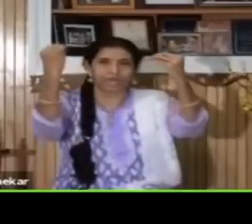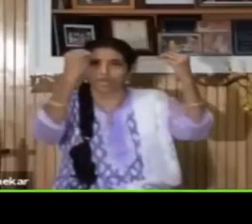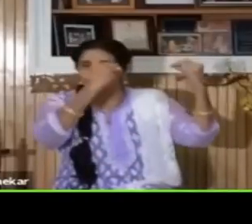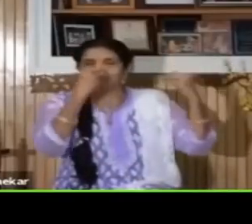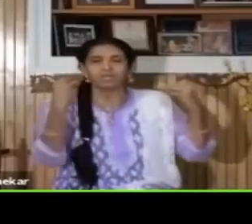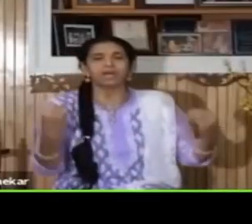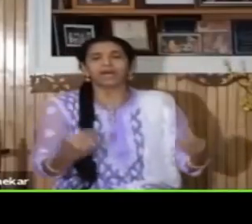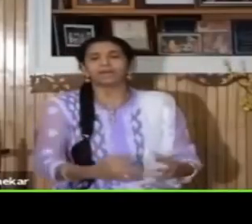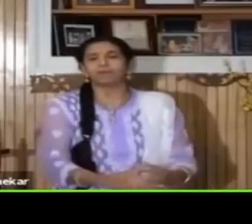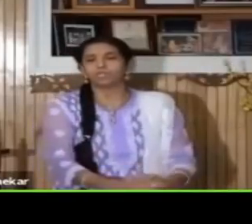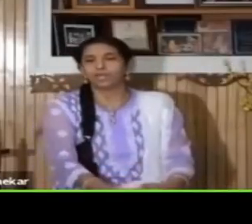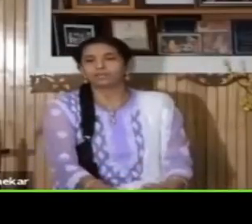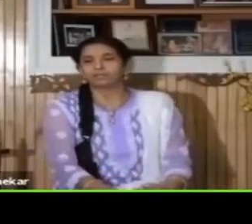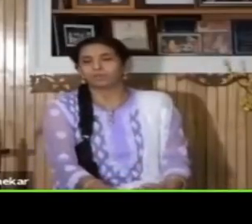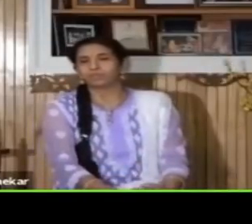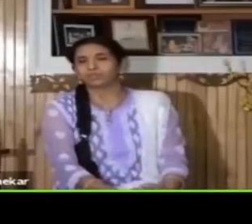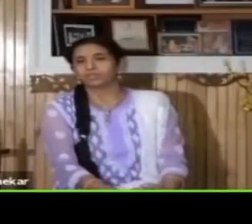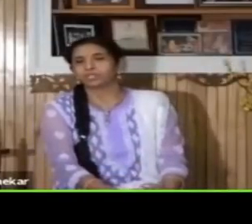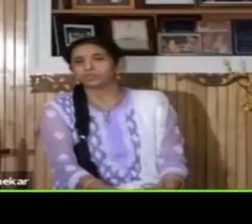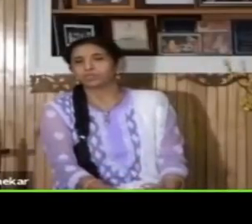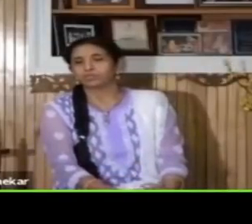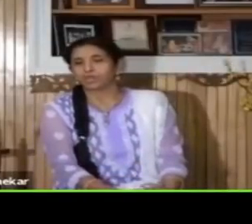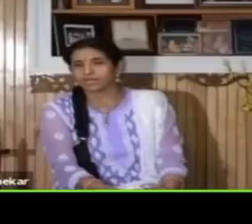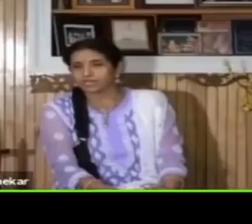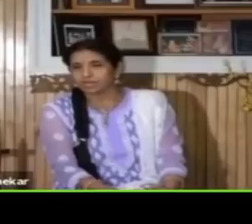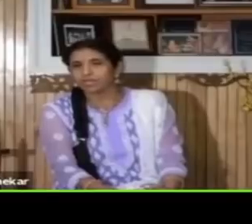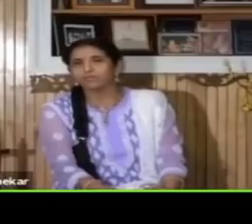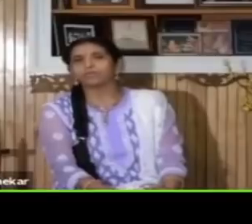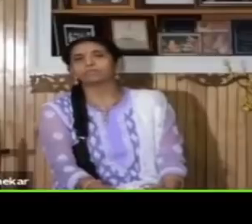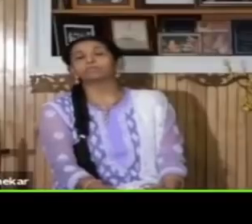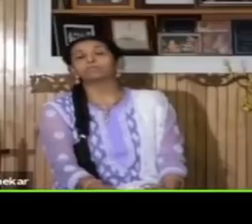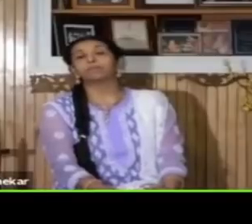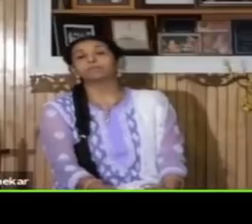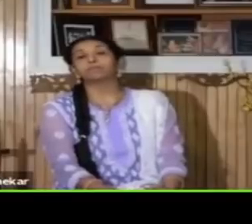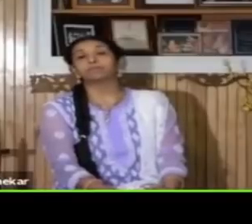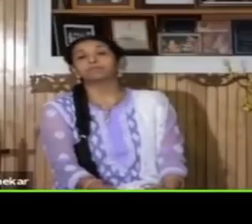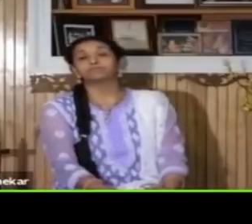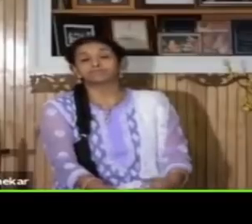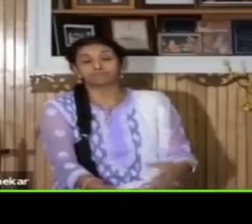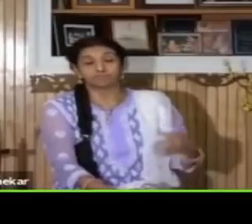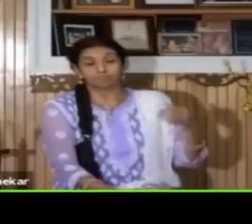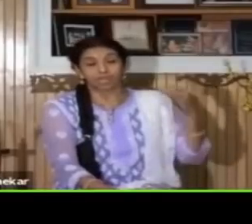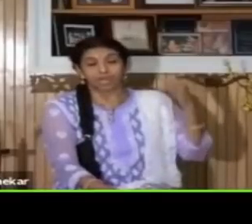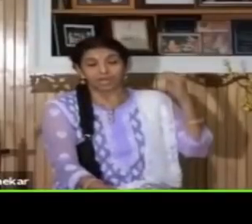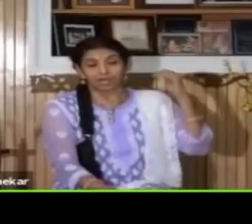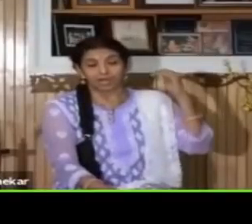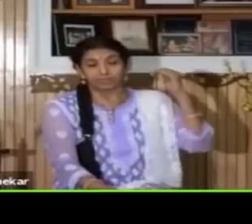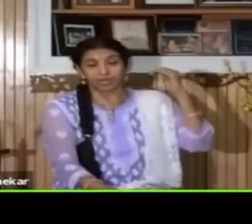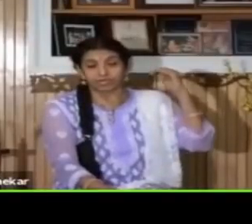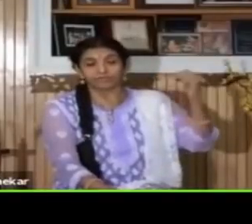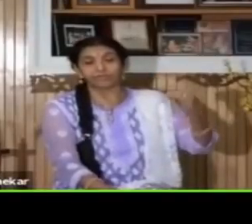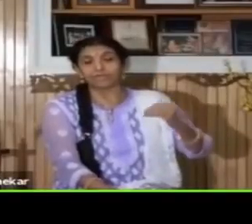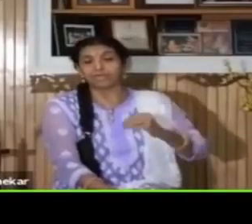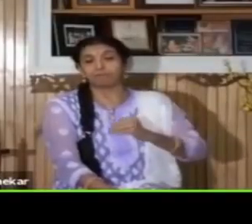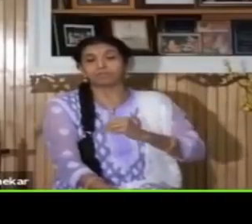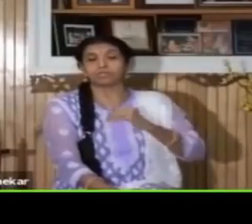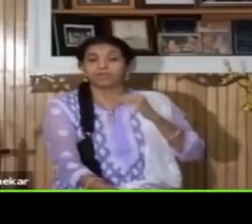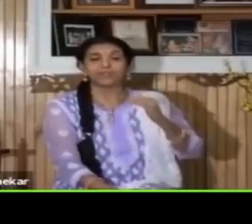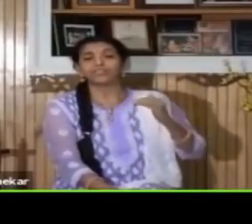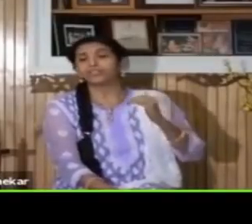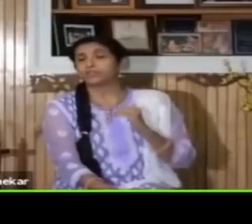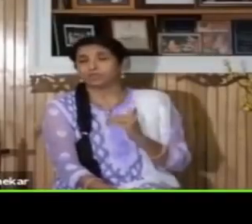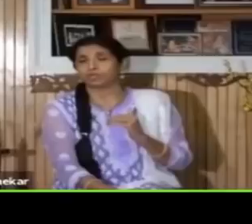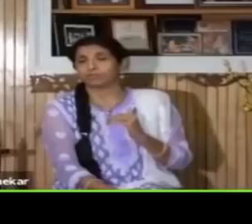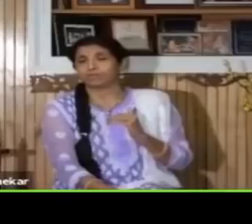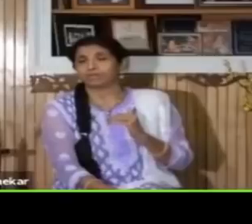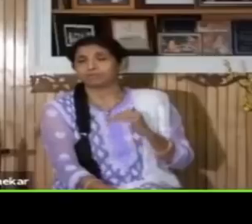or where. And I've also had the opportunity to interact with people who are differently abled,